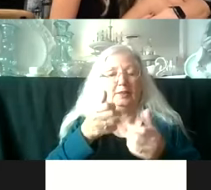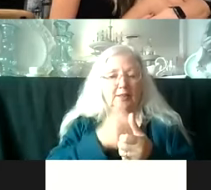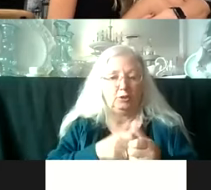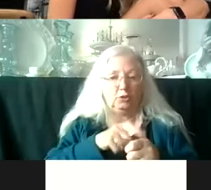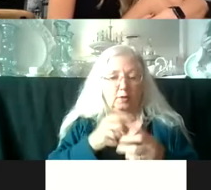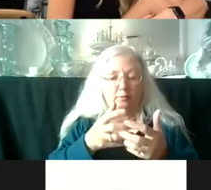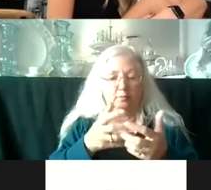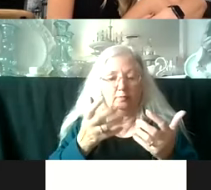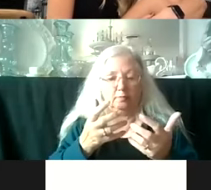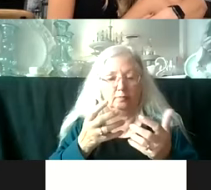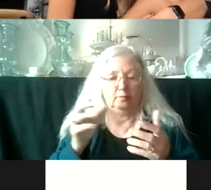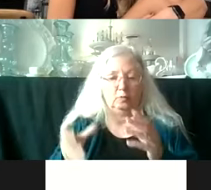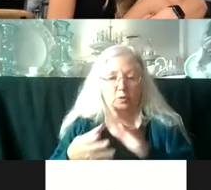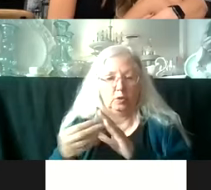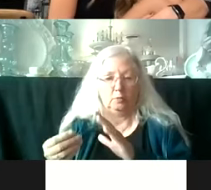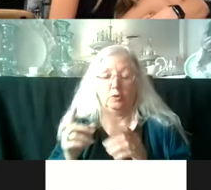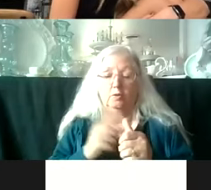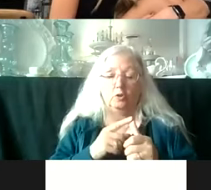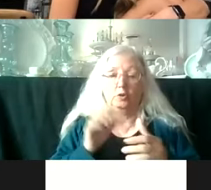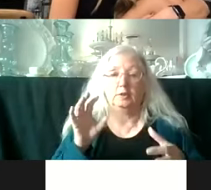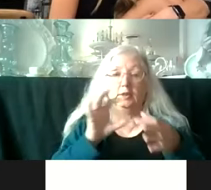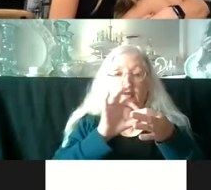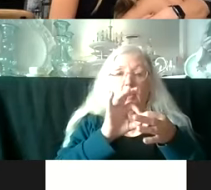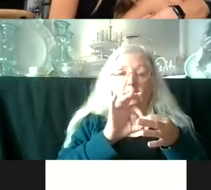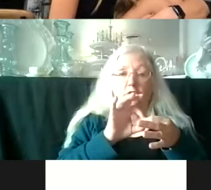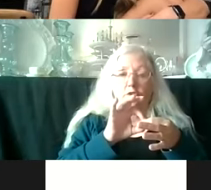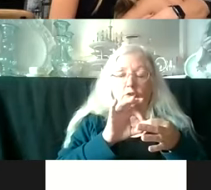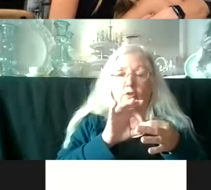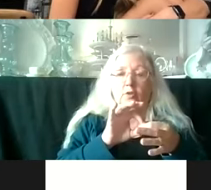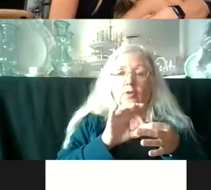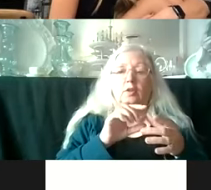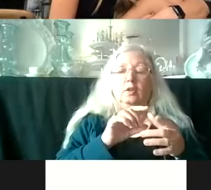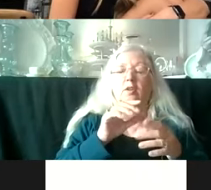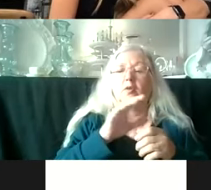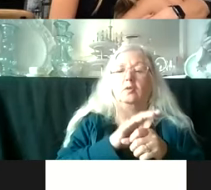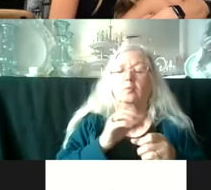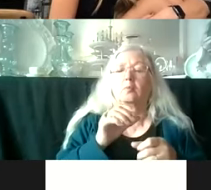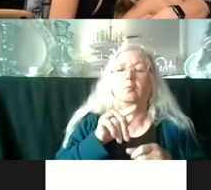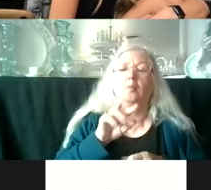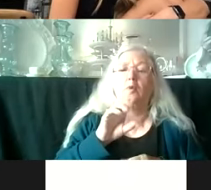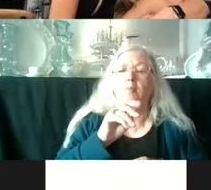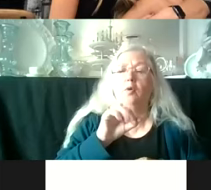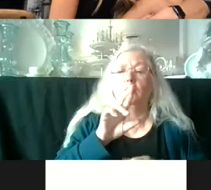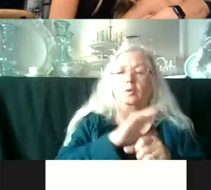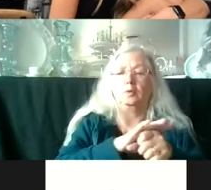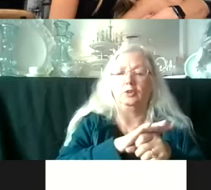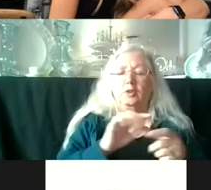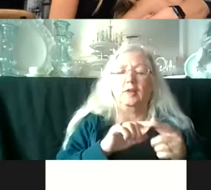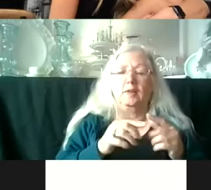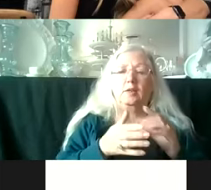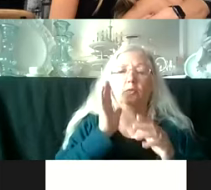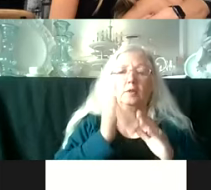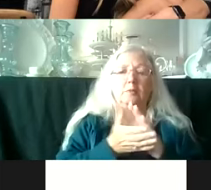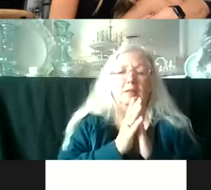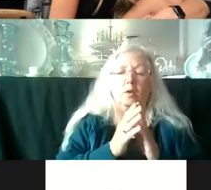thing it has to do is attach. Attachment occurs at that promoter region. Then we have this elongation, where